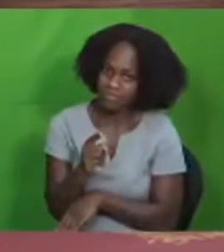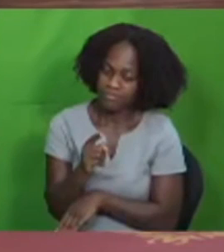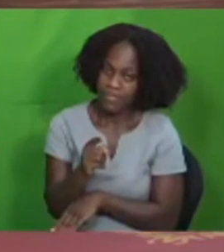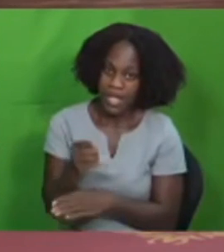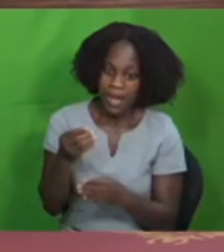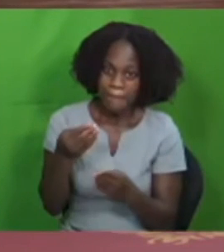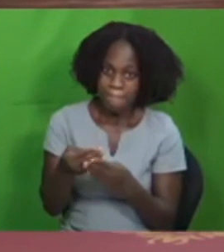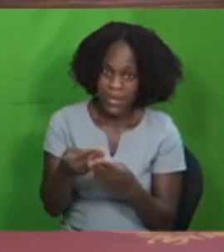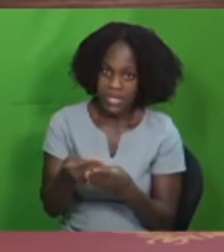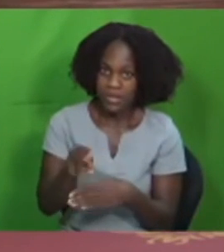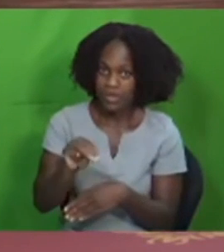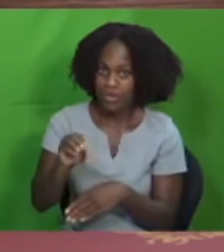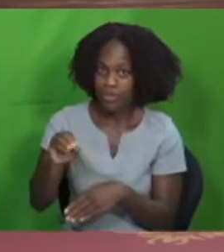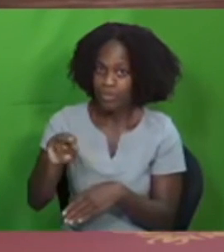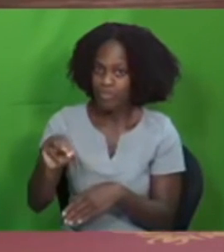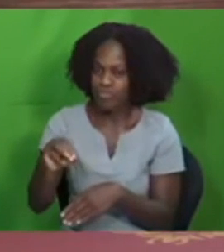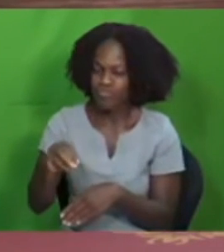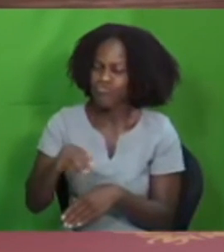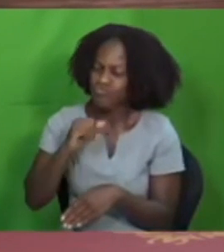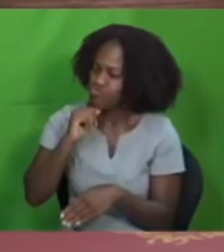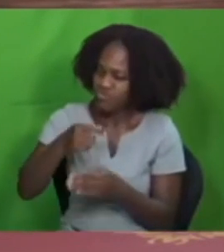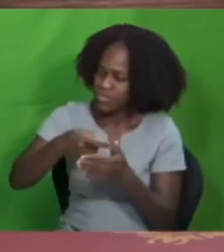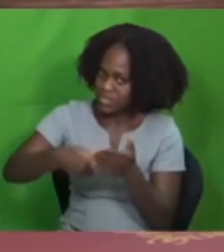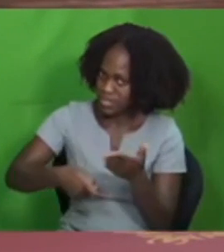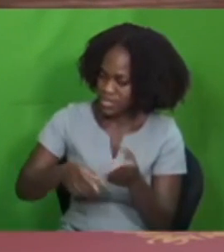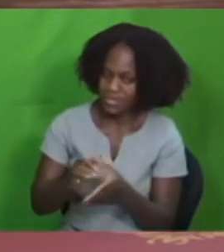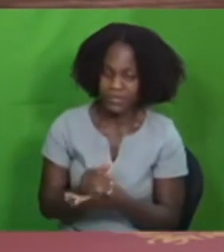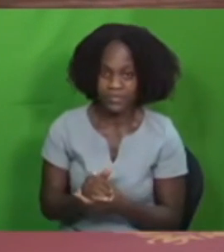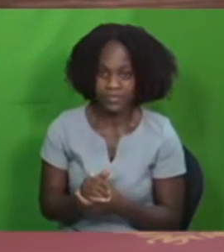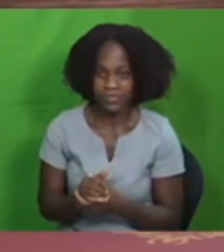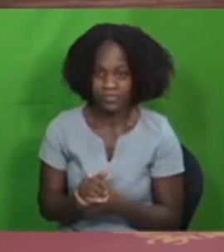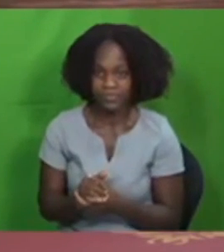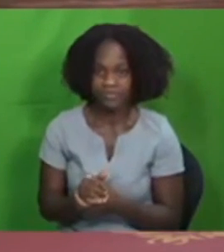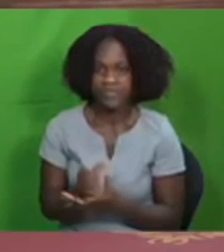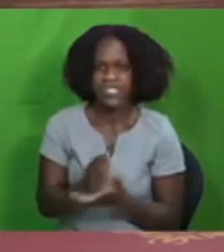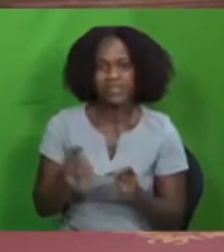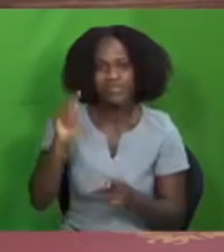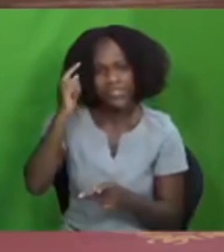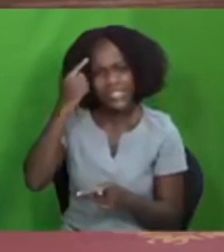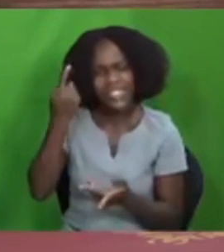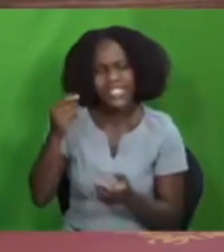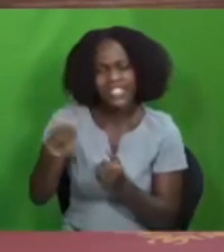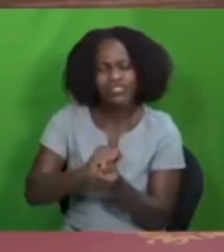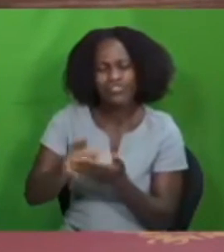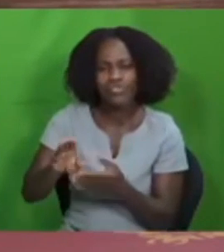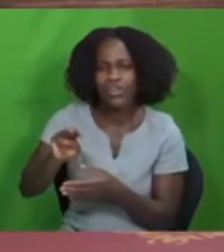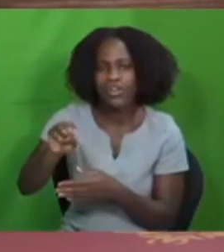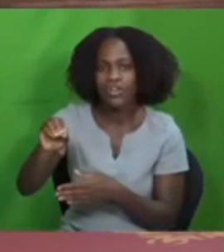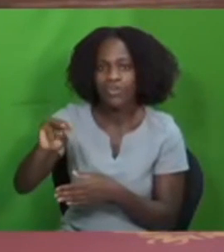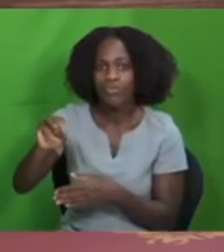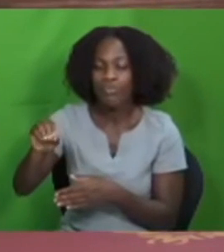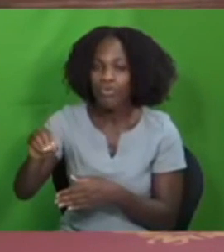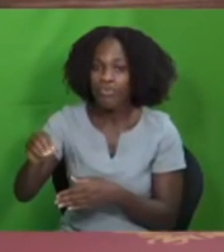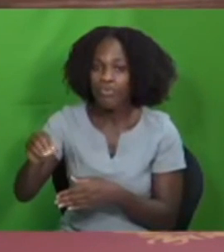not be subjected to this levy. Mr. Speaker, there's a claim that has been made that it will kill the Momo industry, so don't tax